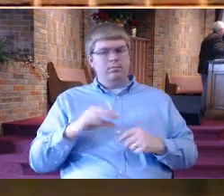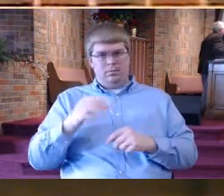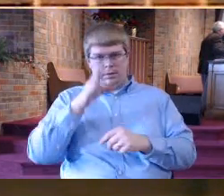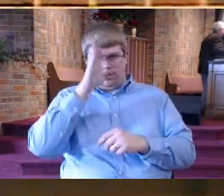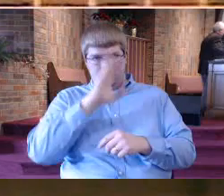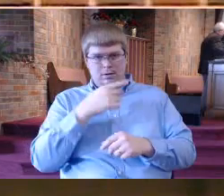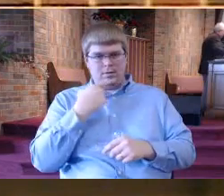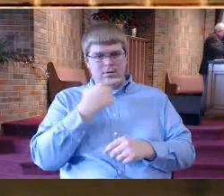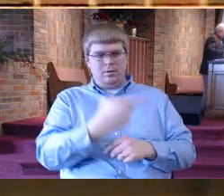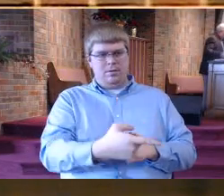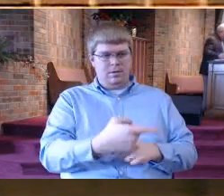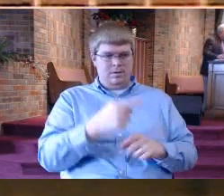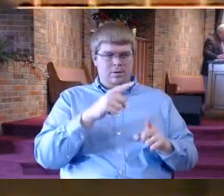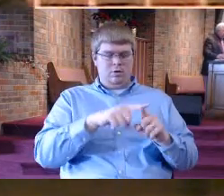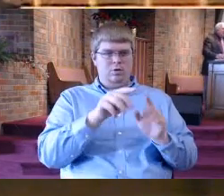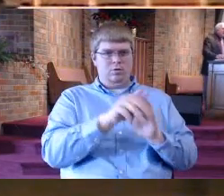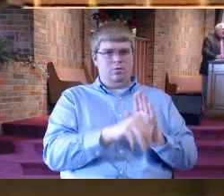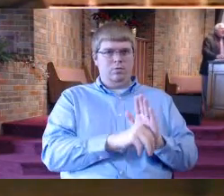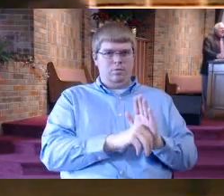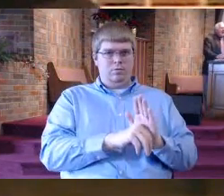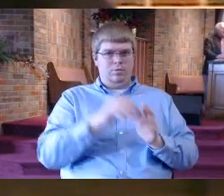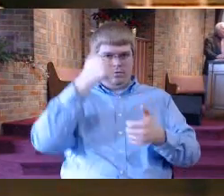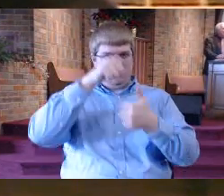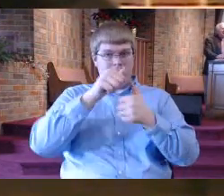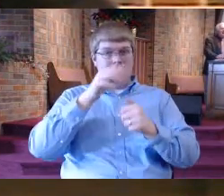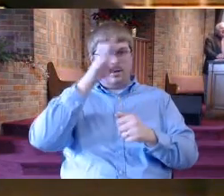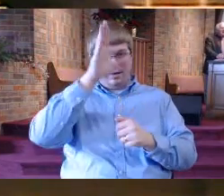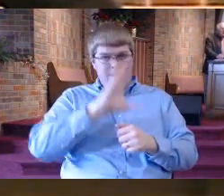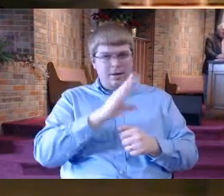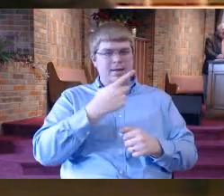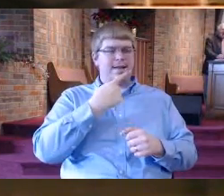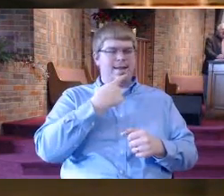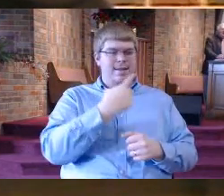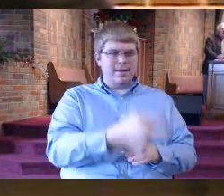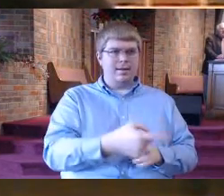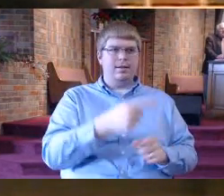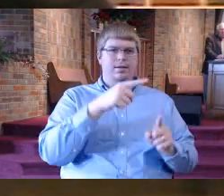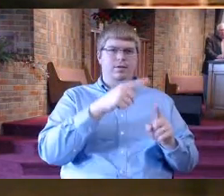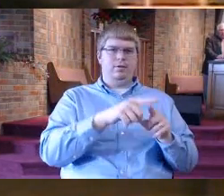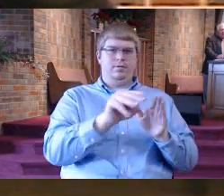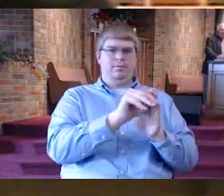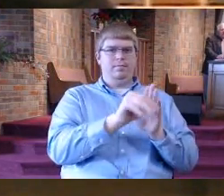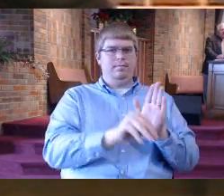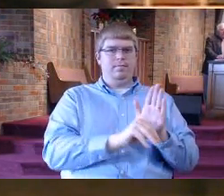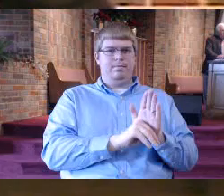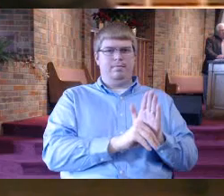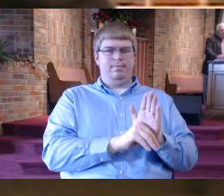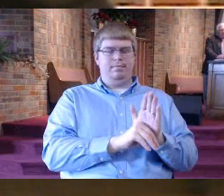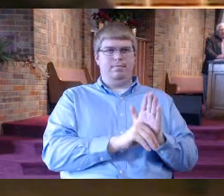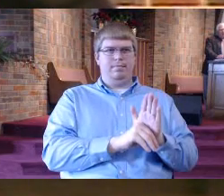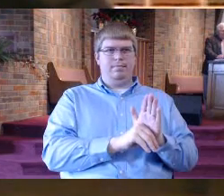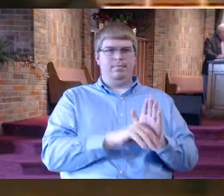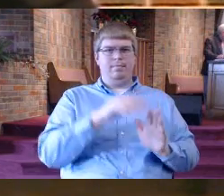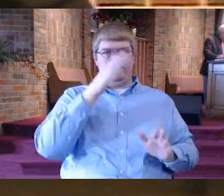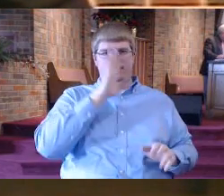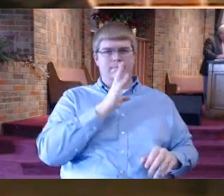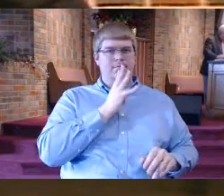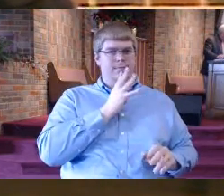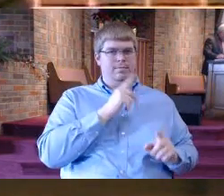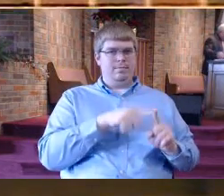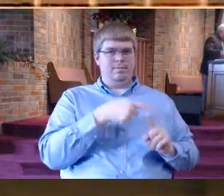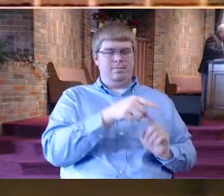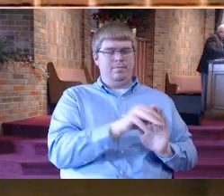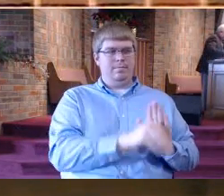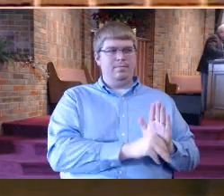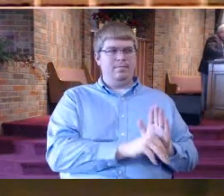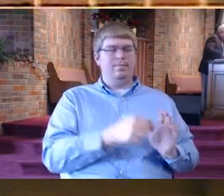in Exodus chapter 3, verse 14? And God said to Moses, God spoke. And here's